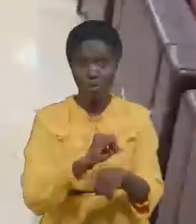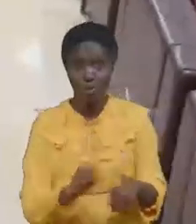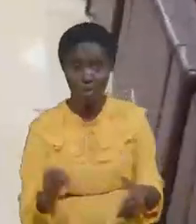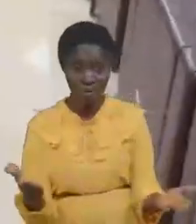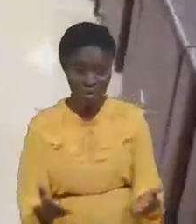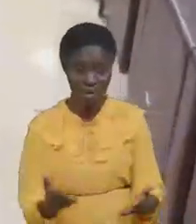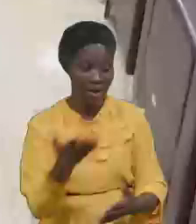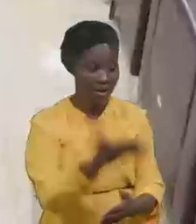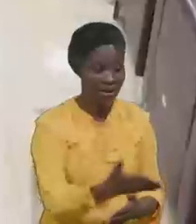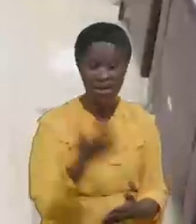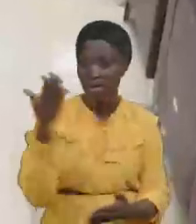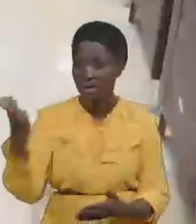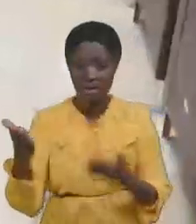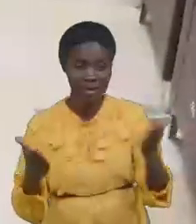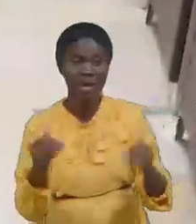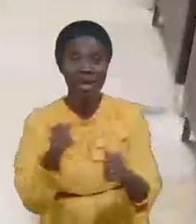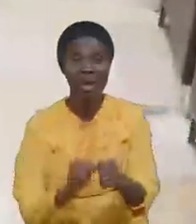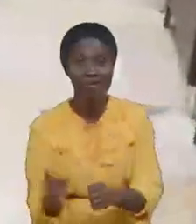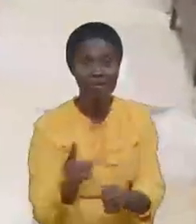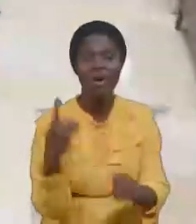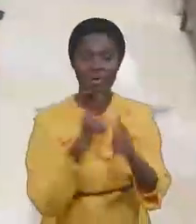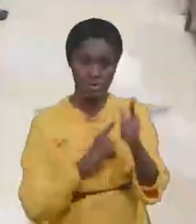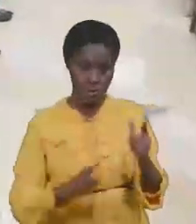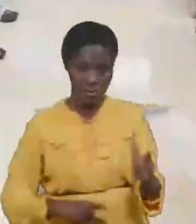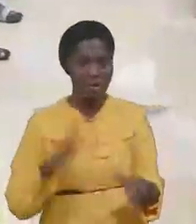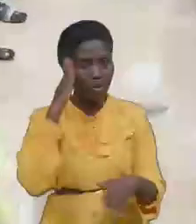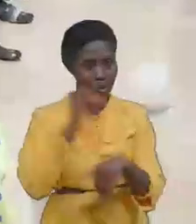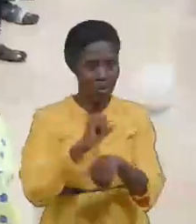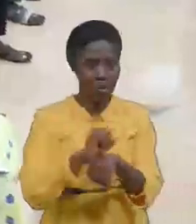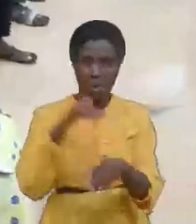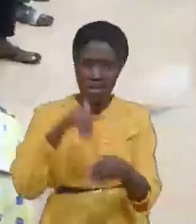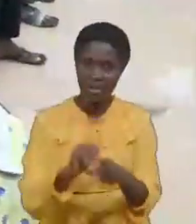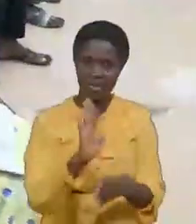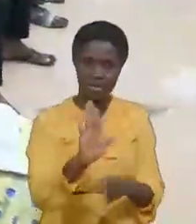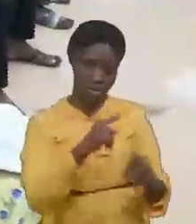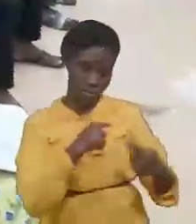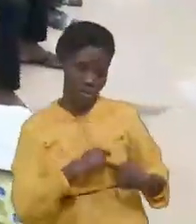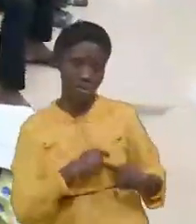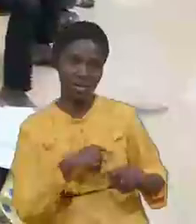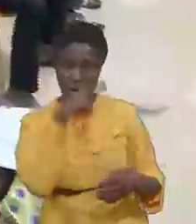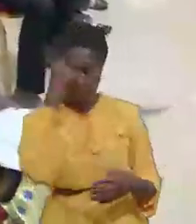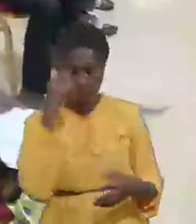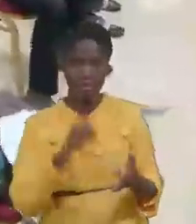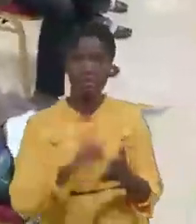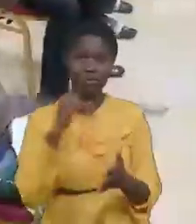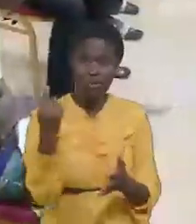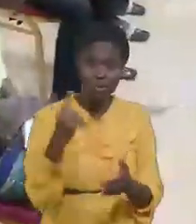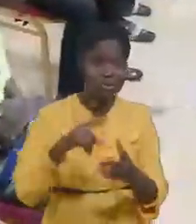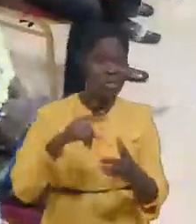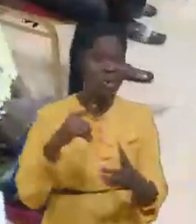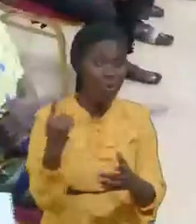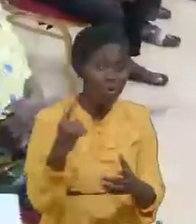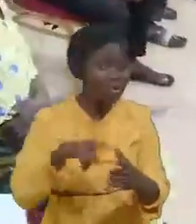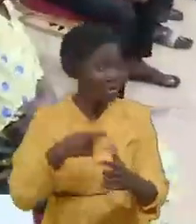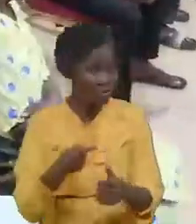there, everywhere, the Lord will walk in your heart. Because it is only then,